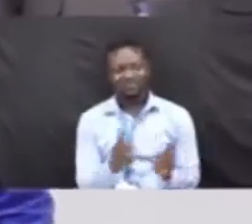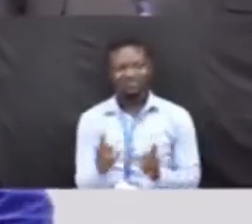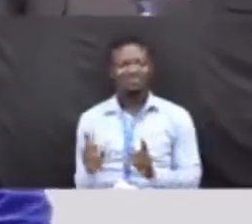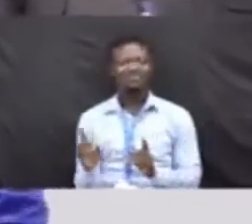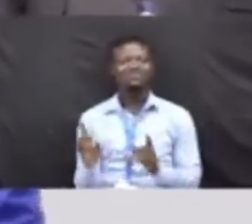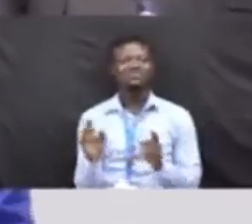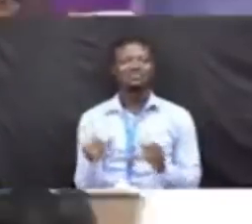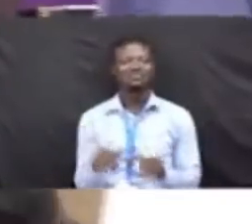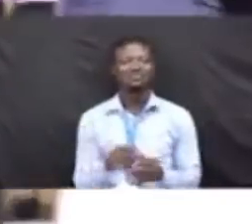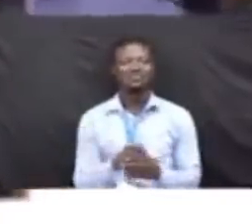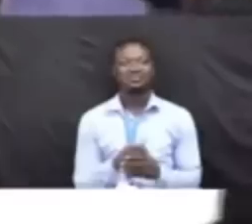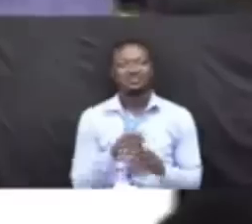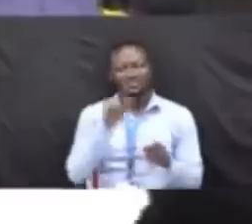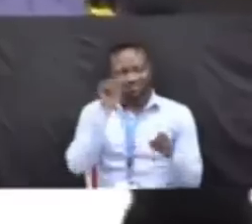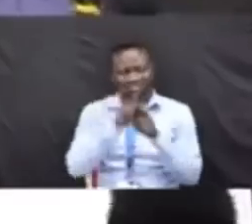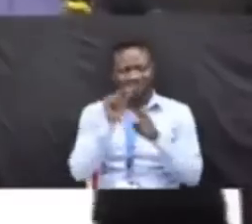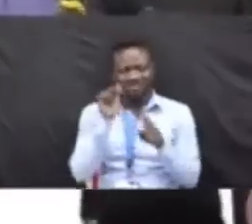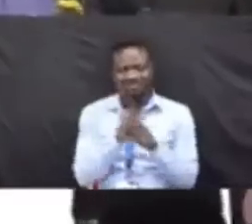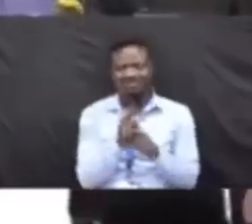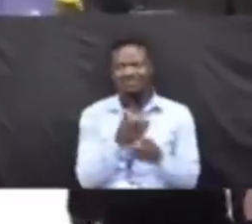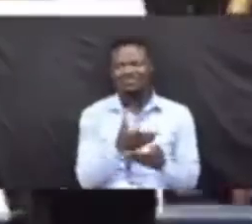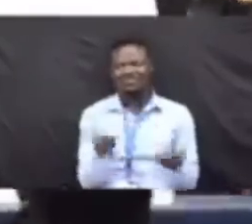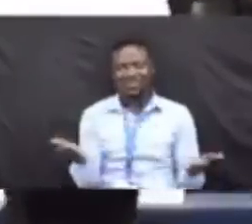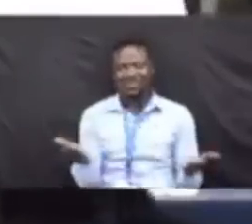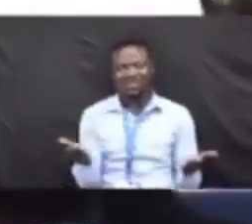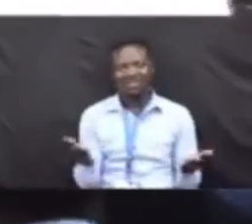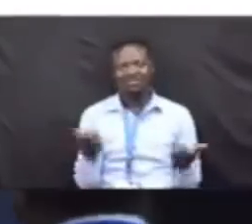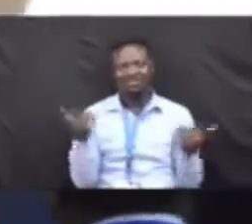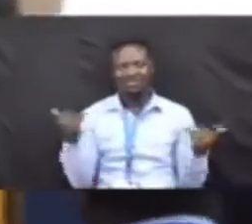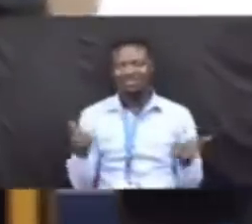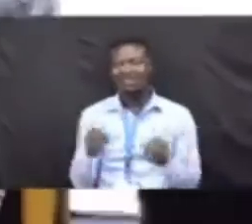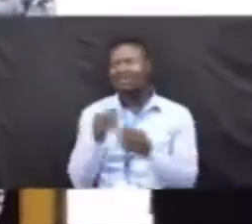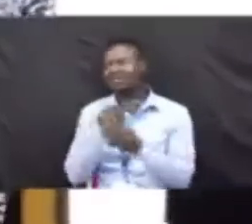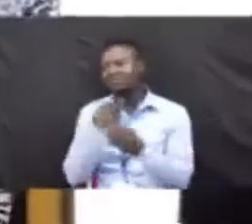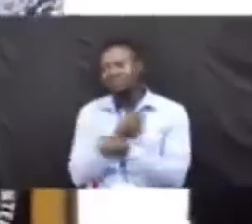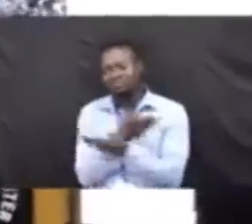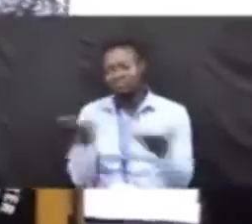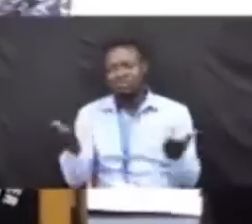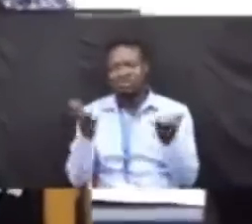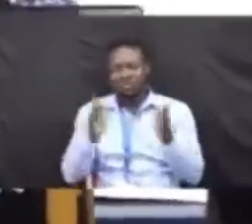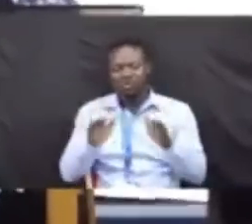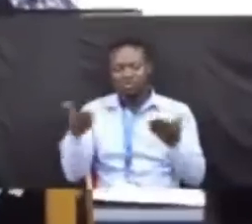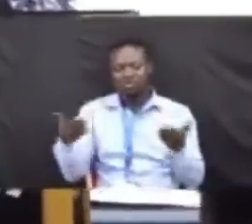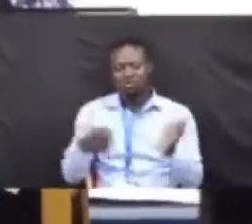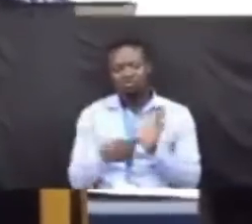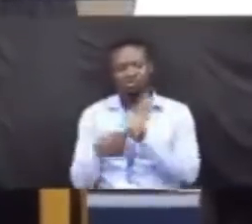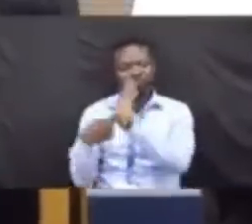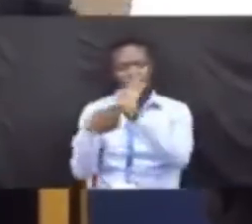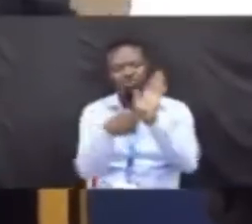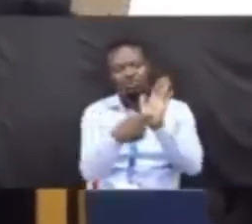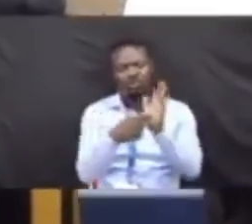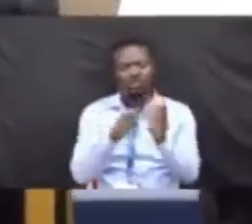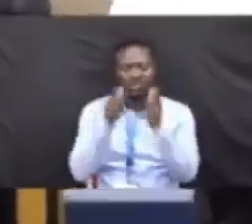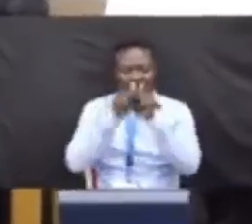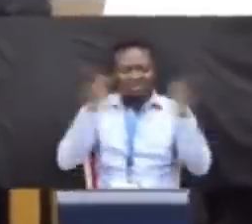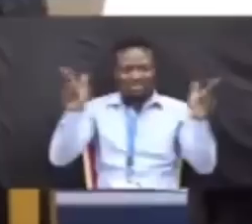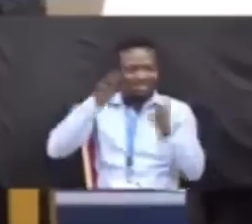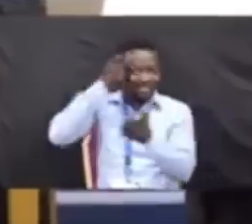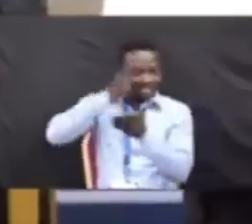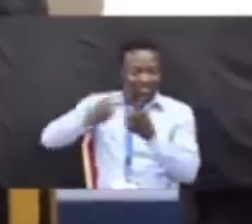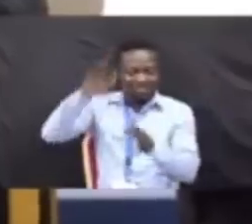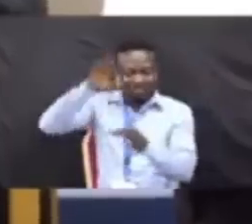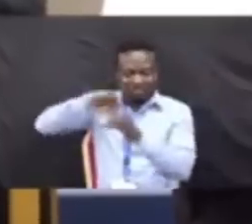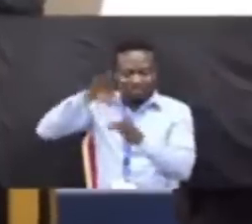So, dearly beloved, distinguished counselors, the pleasure to declare to you or present to you the General Secretary elect of the